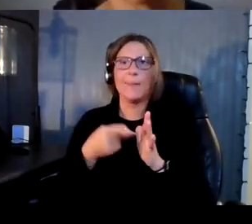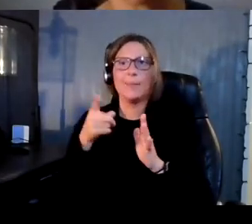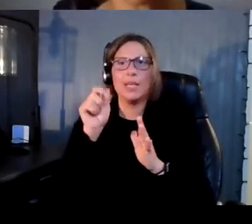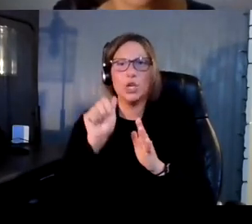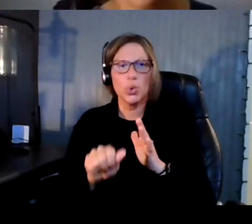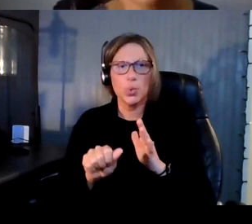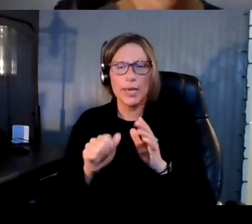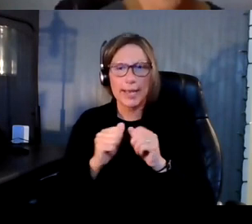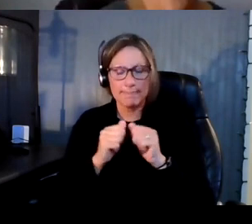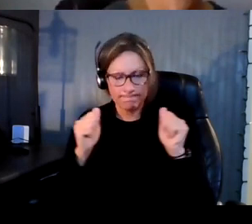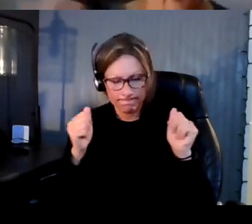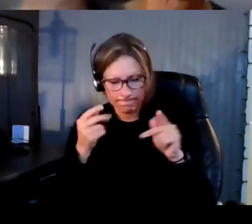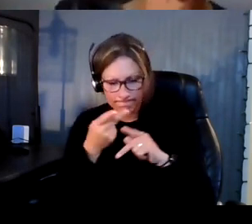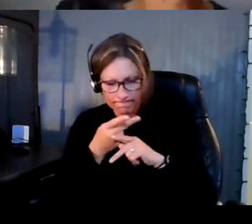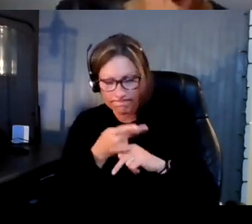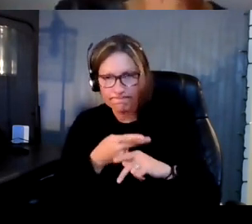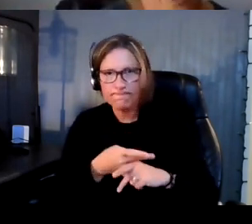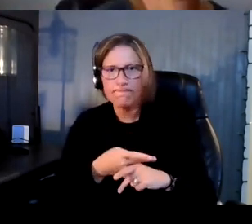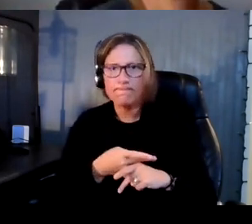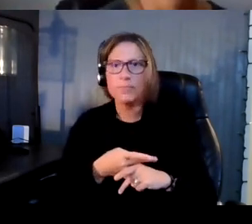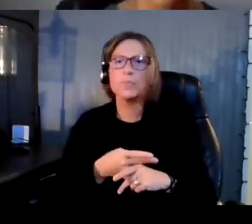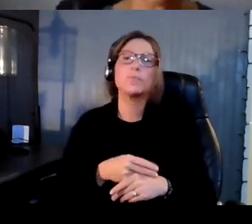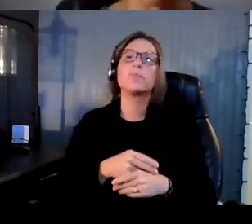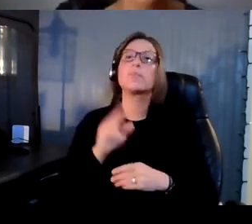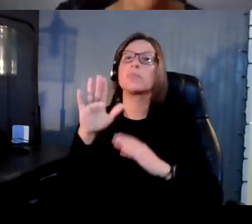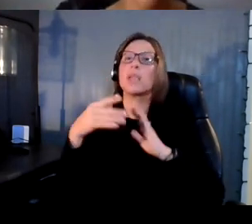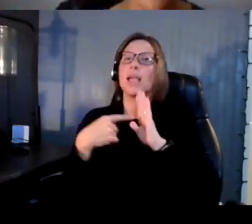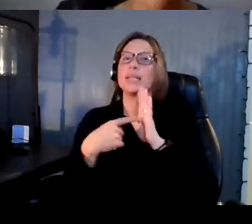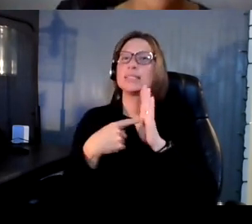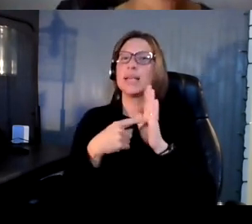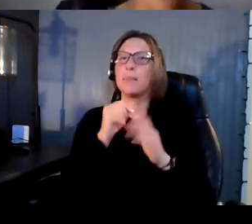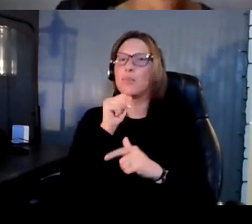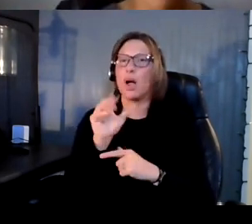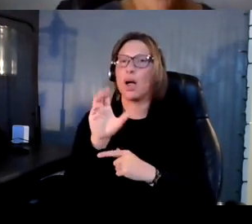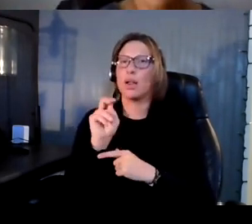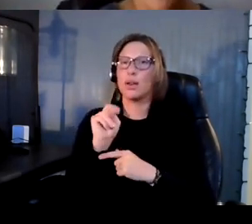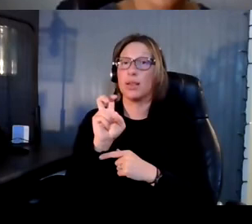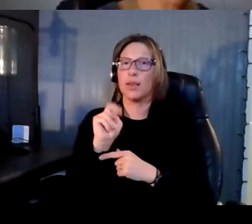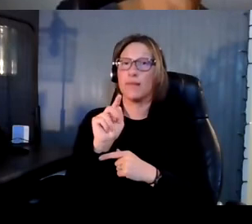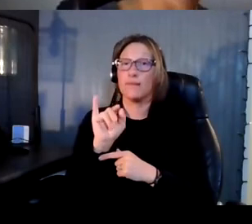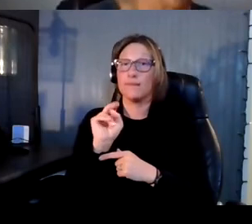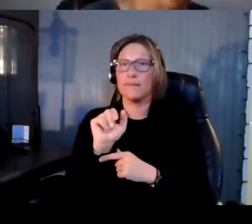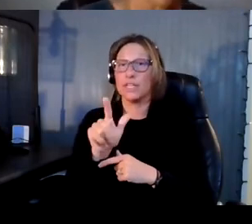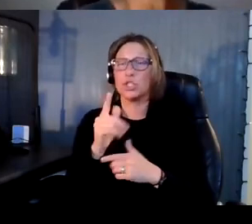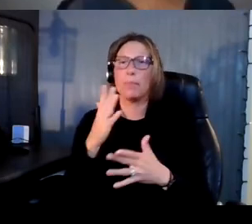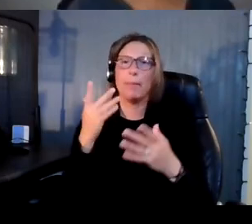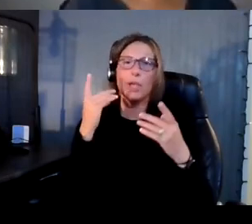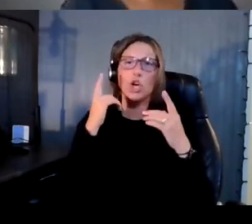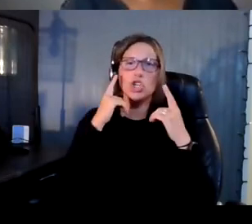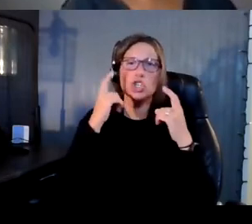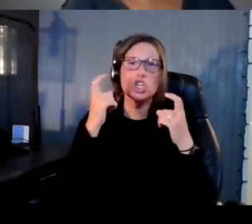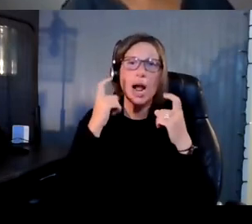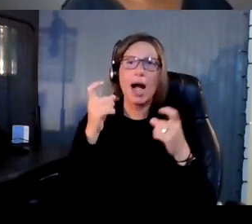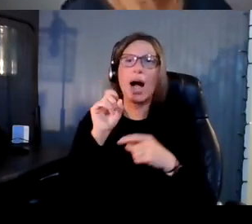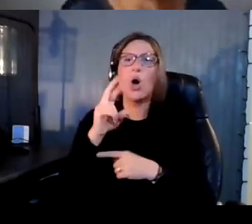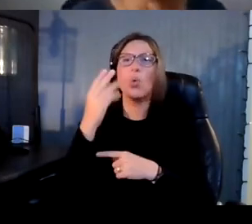that. So an example of unconventional, pre-symbolic might be crying, or they might, you know how kids will